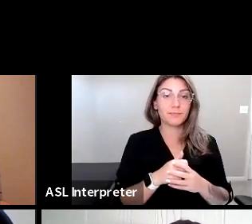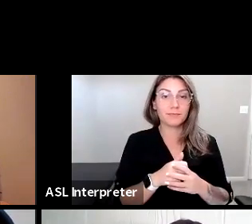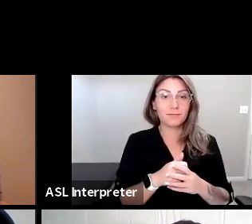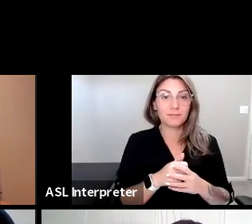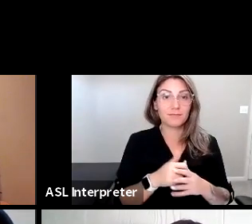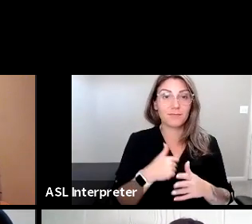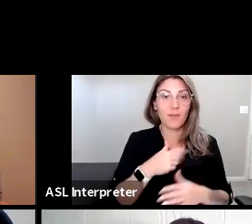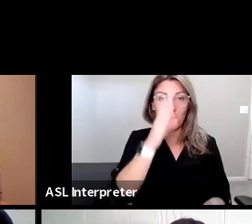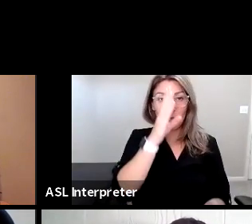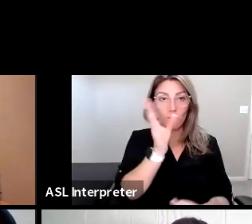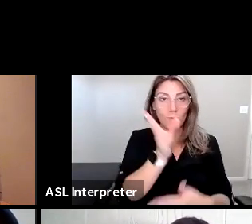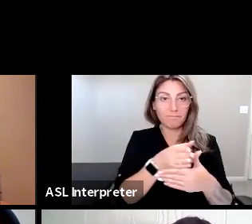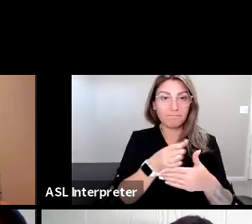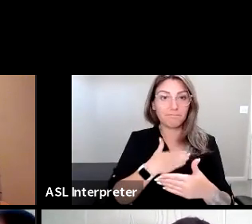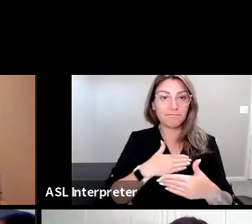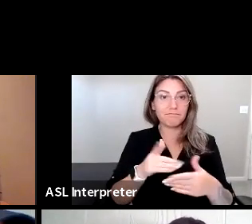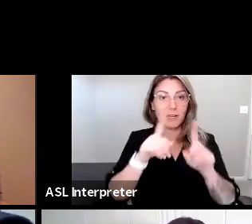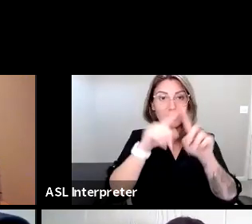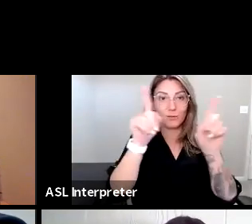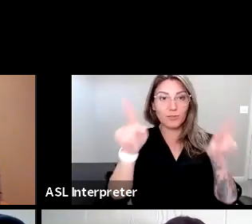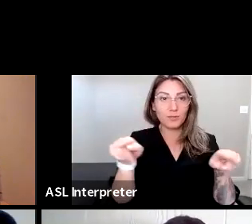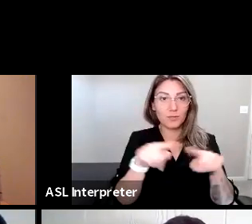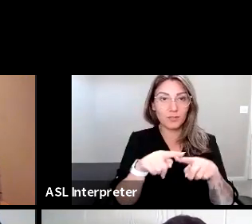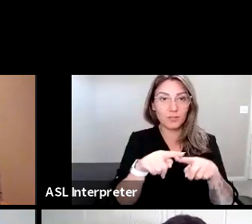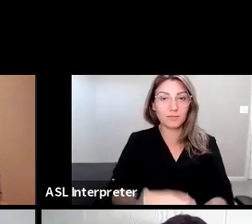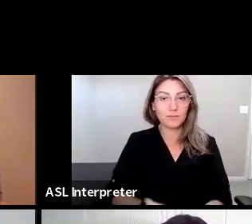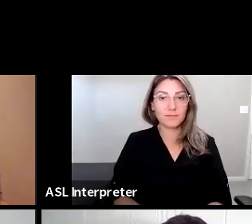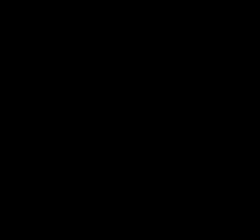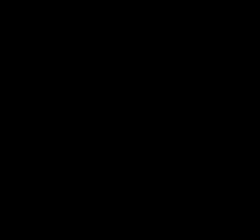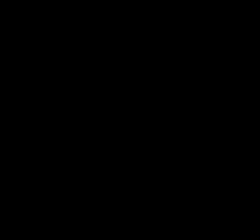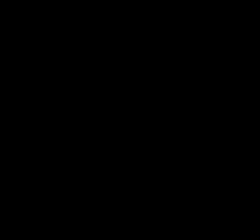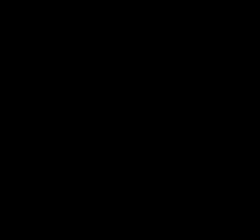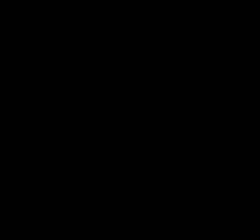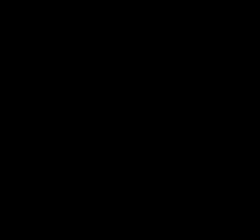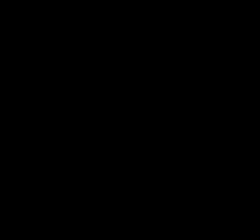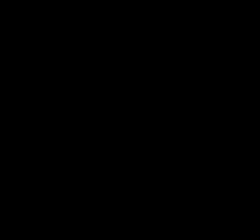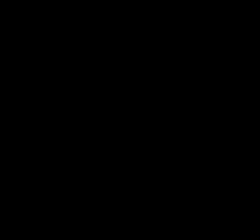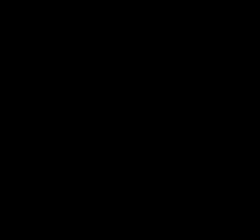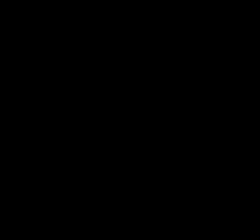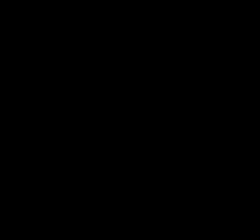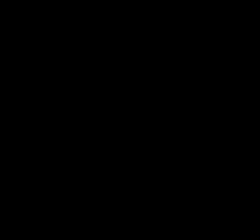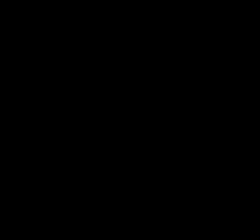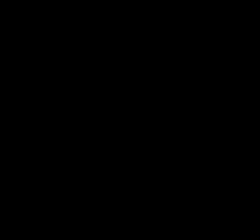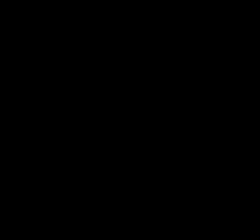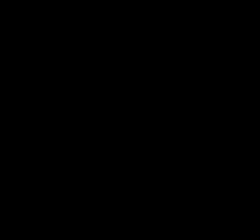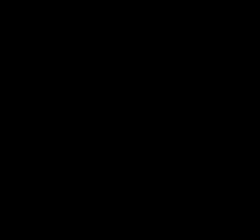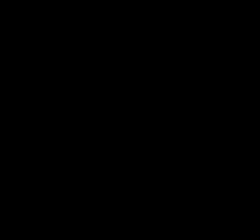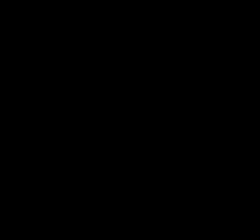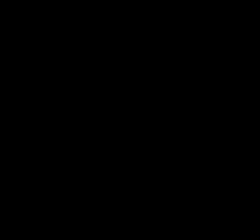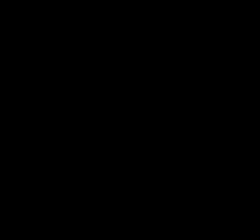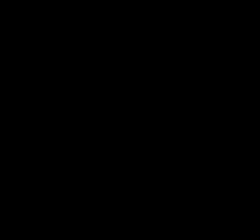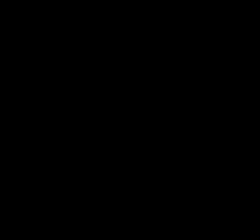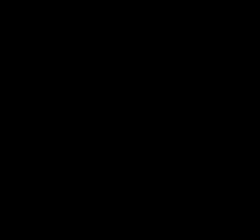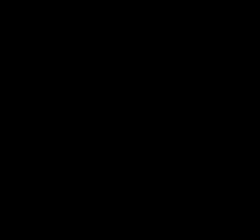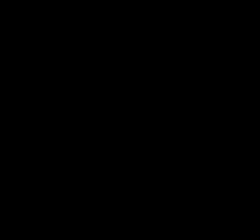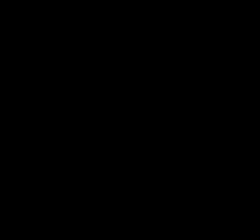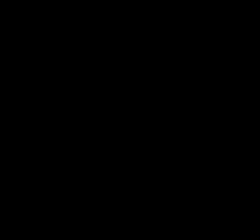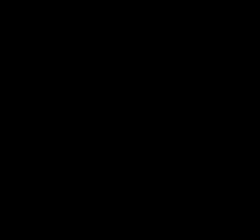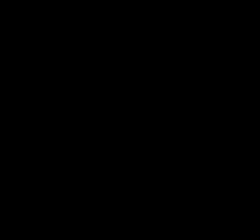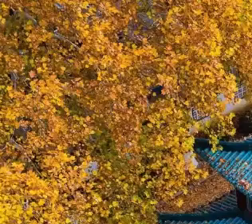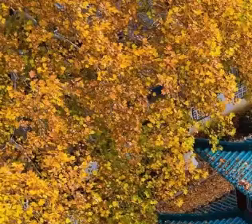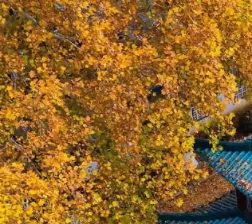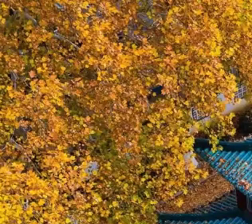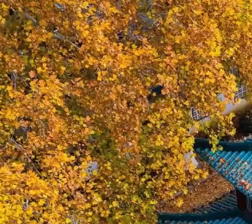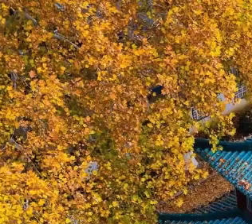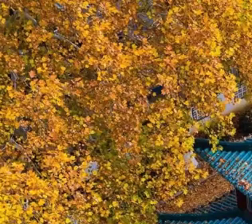my screen. So here we go. All right, let me get this PowerPoint